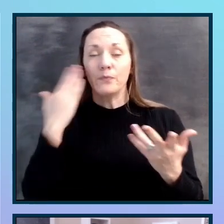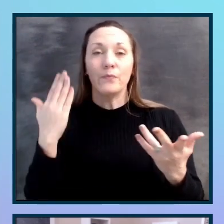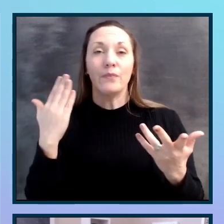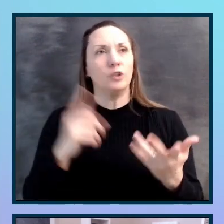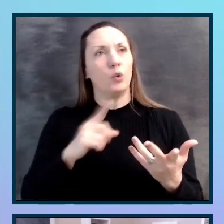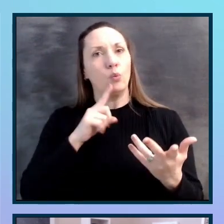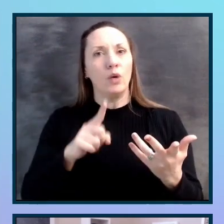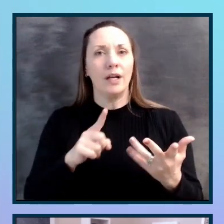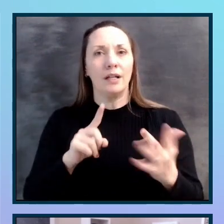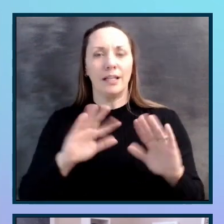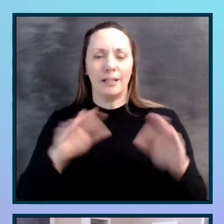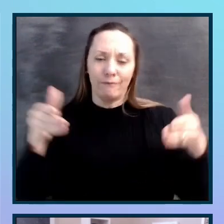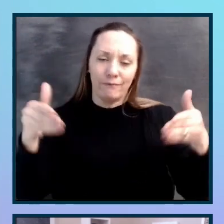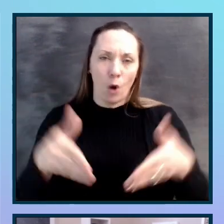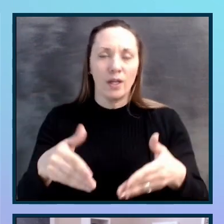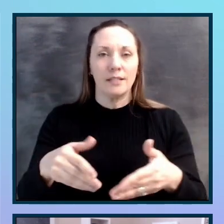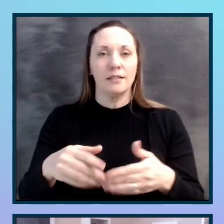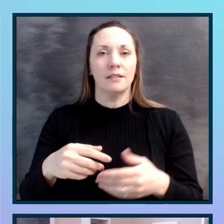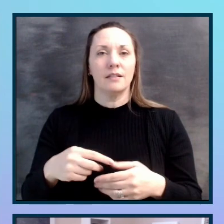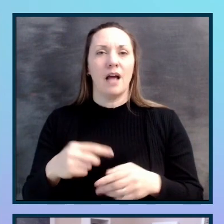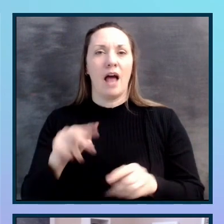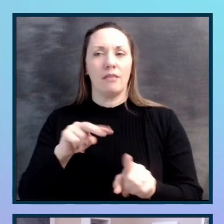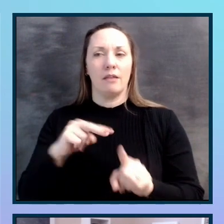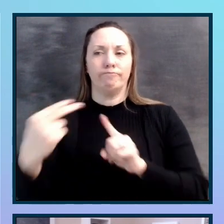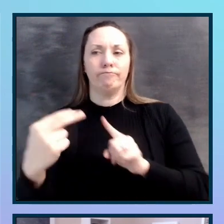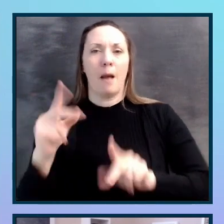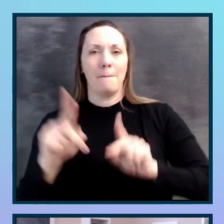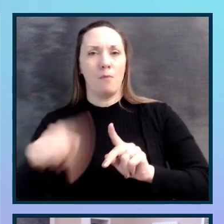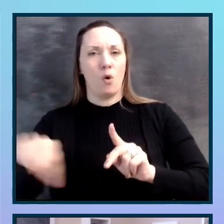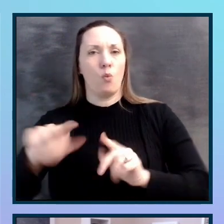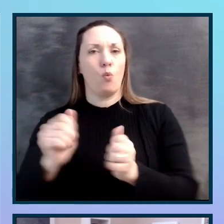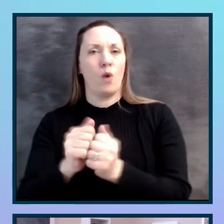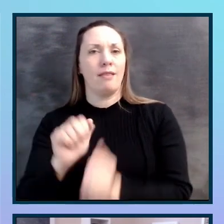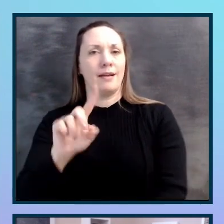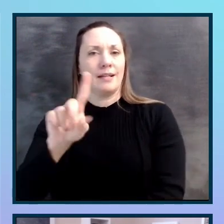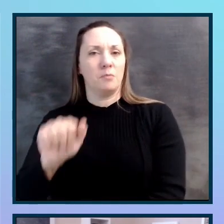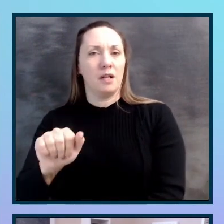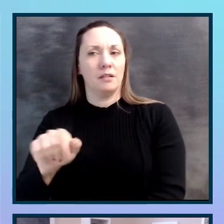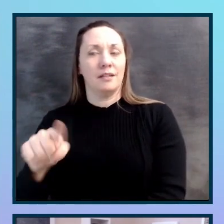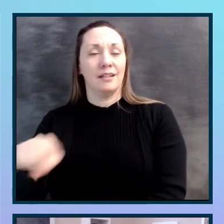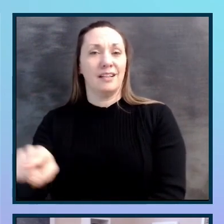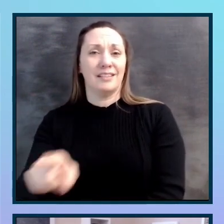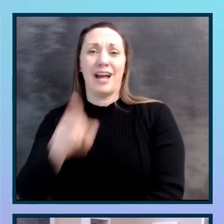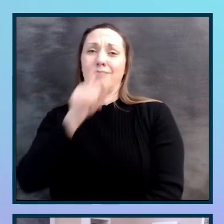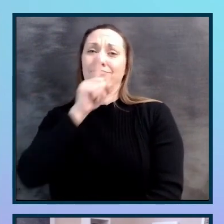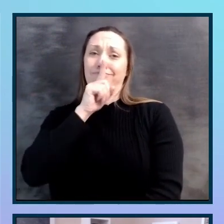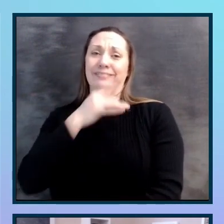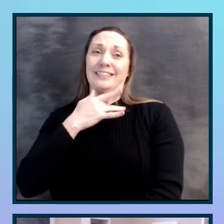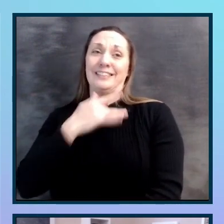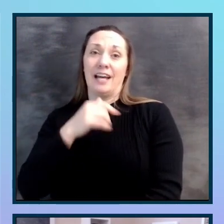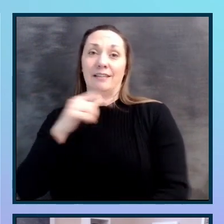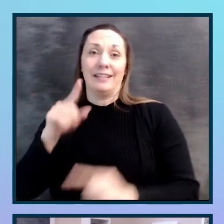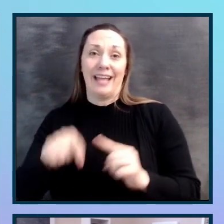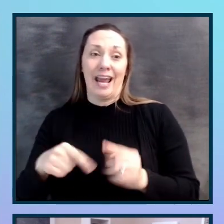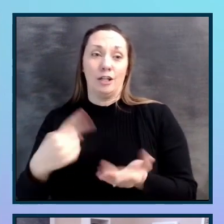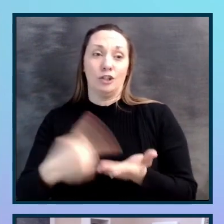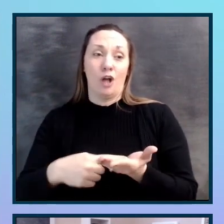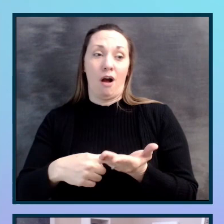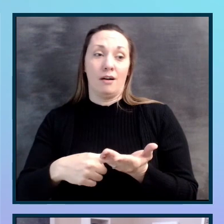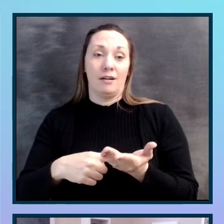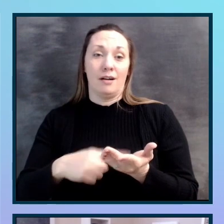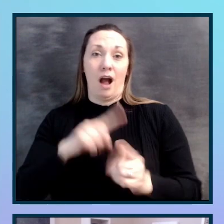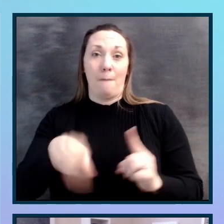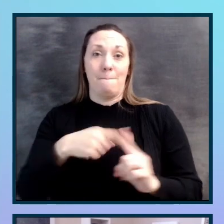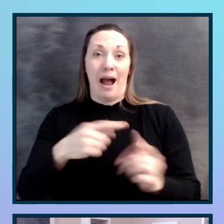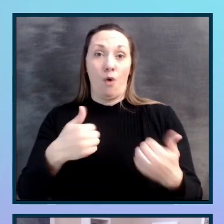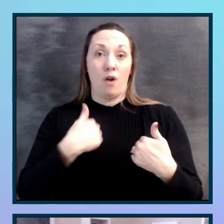really center the voices of people with disabilities, because as they say, nothing about us without us. That said, as